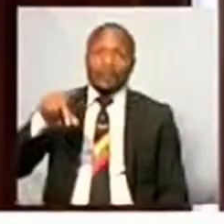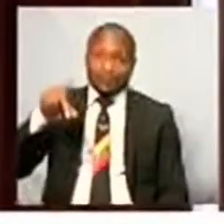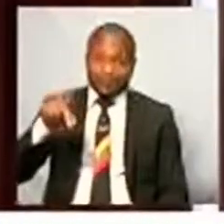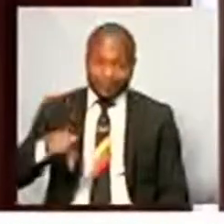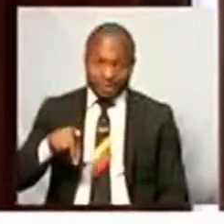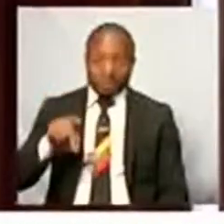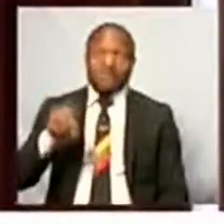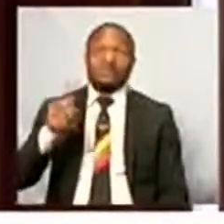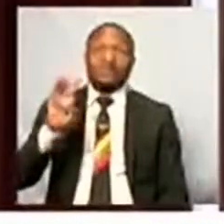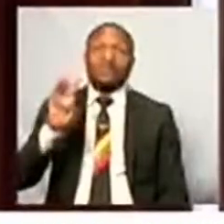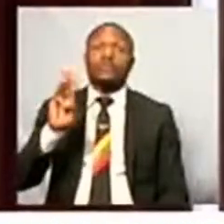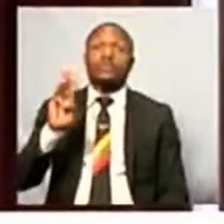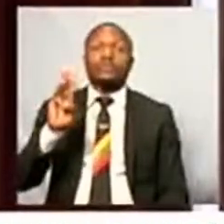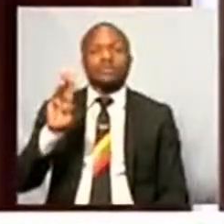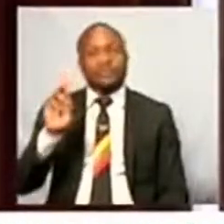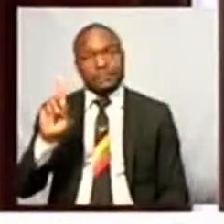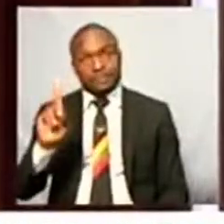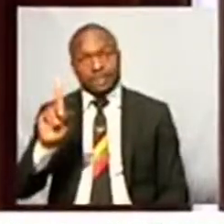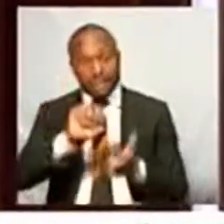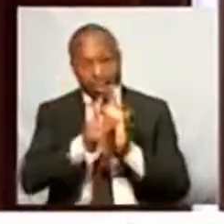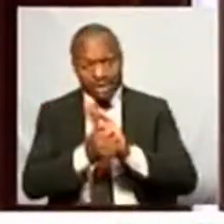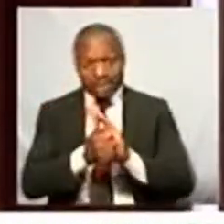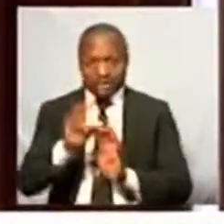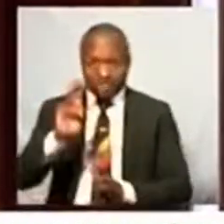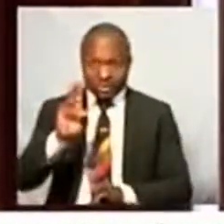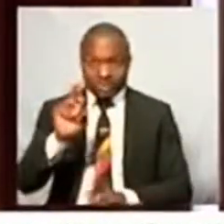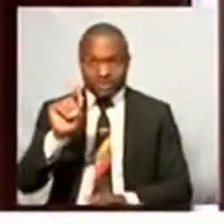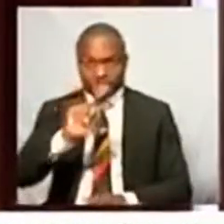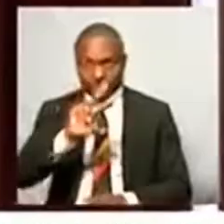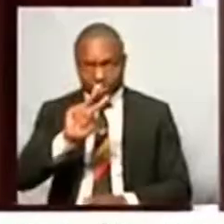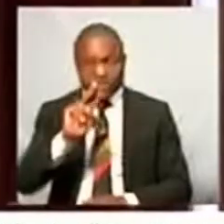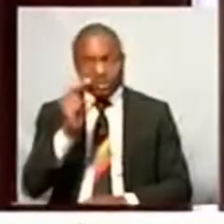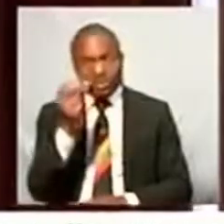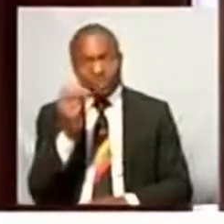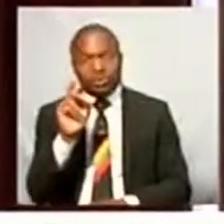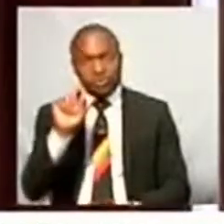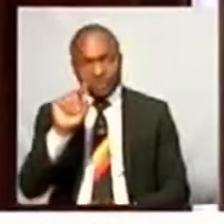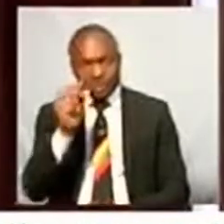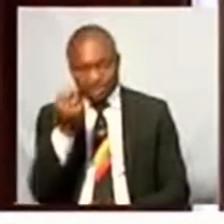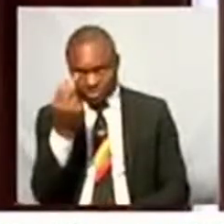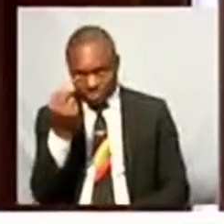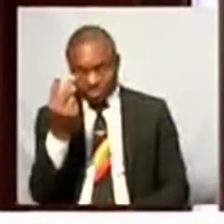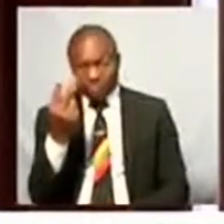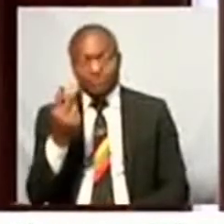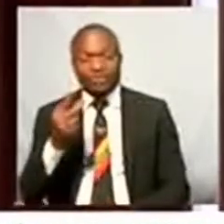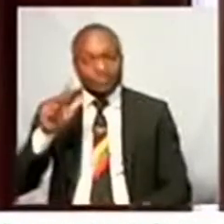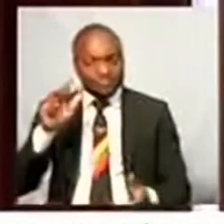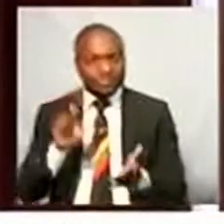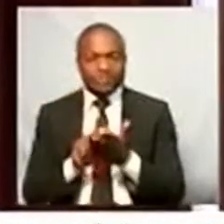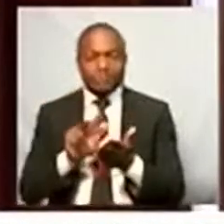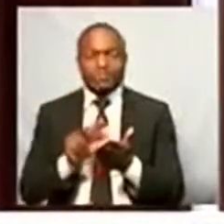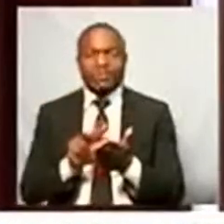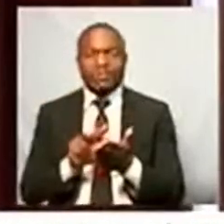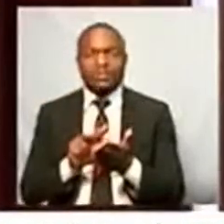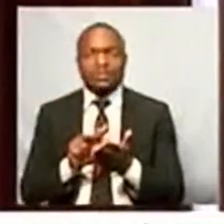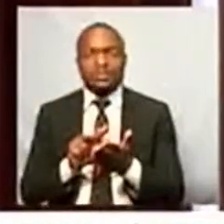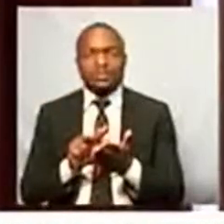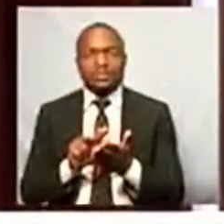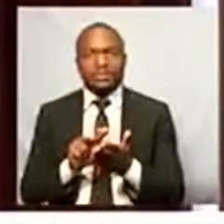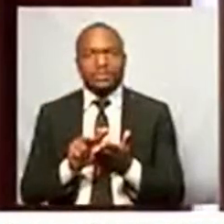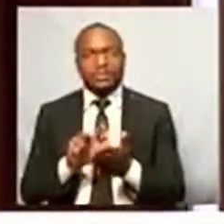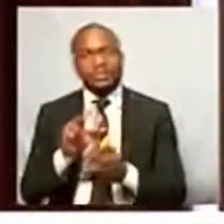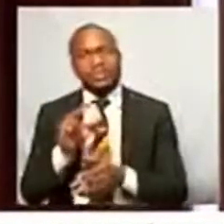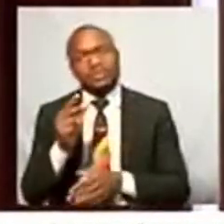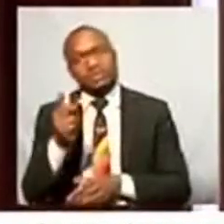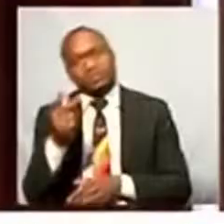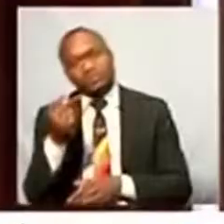PWD Act number 6 of 2012 was actually enacted almost 12 to